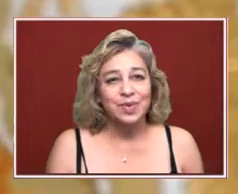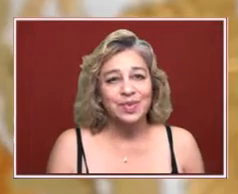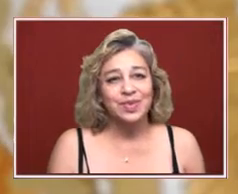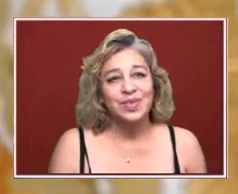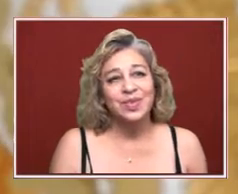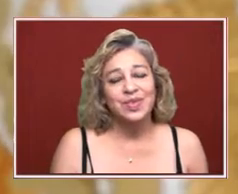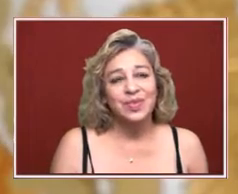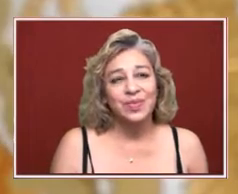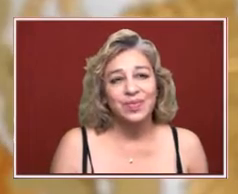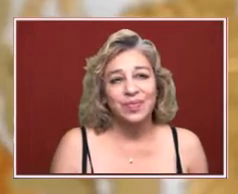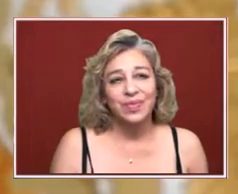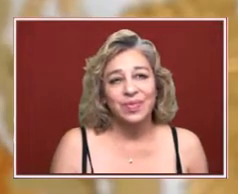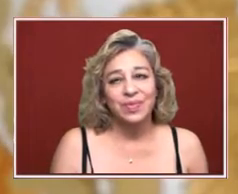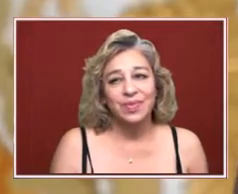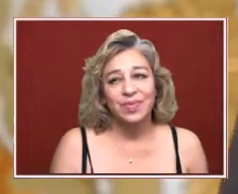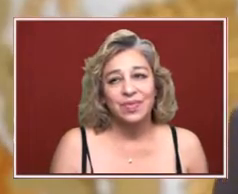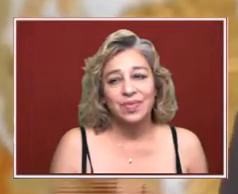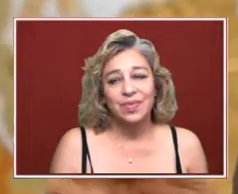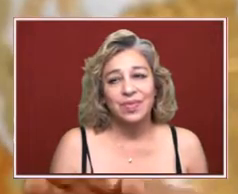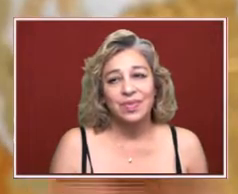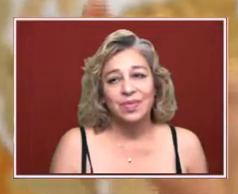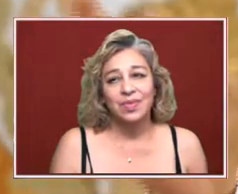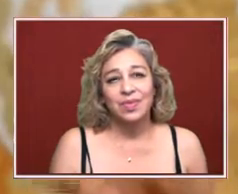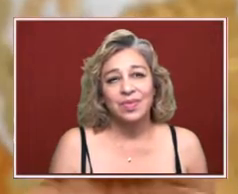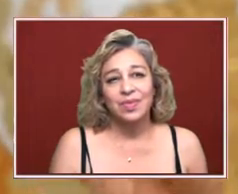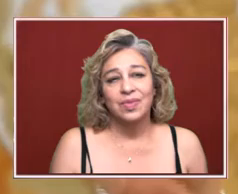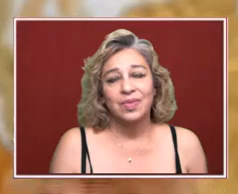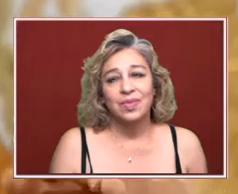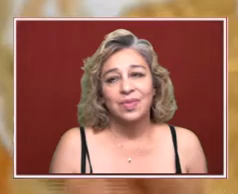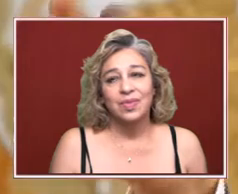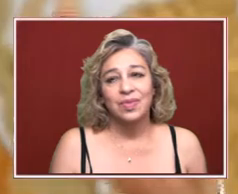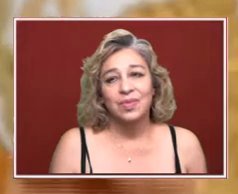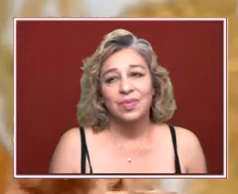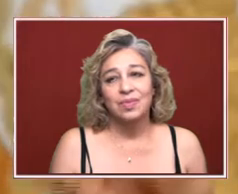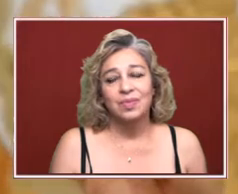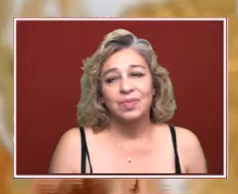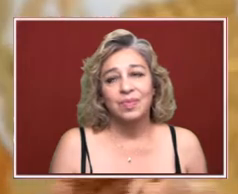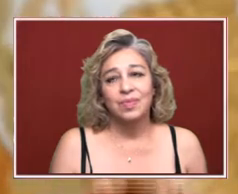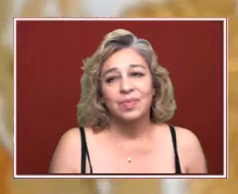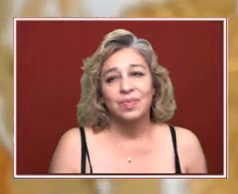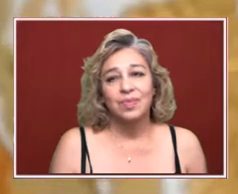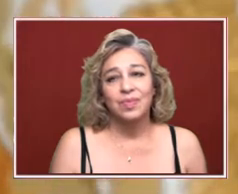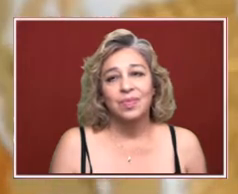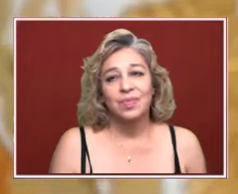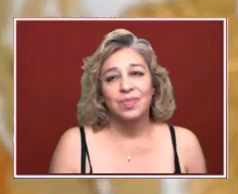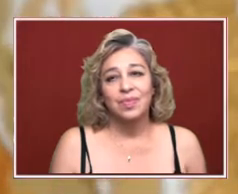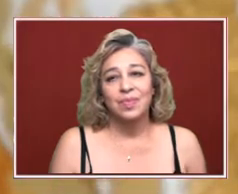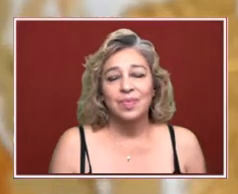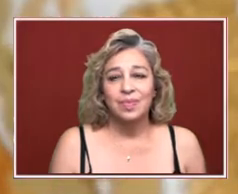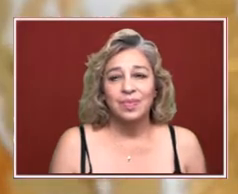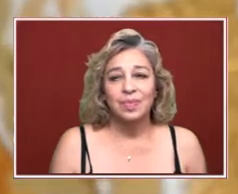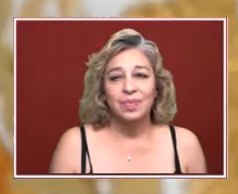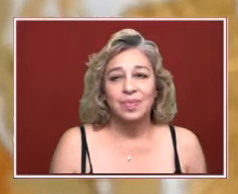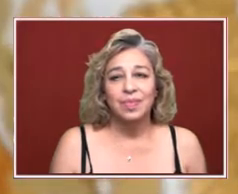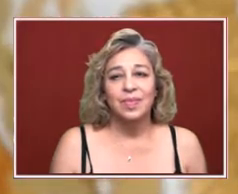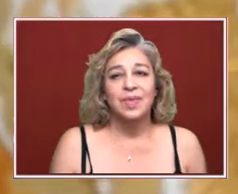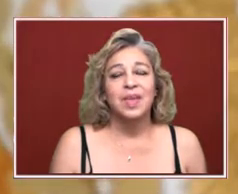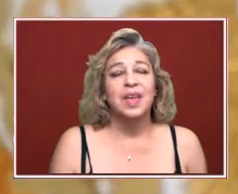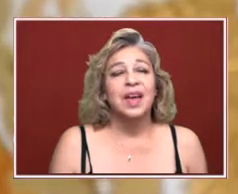Mexico. Están recibiendo, cuando menos, un programa de